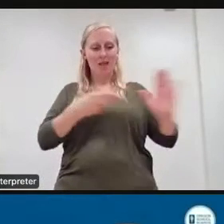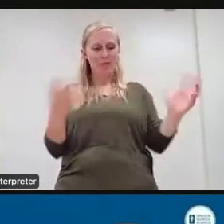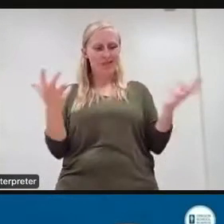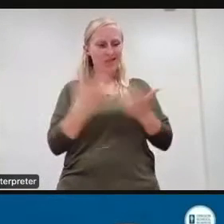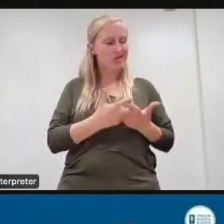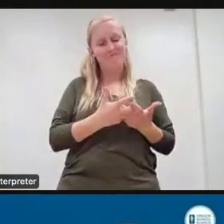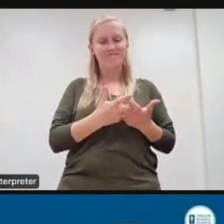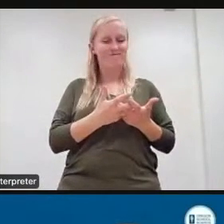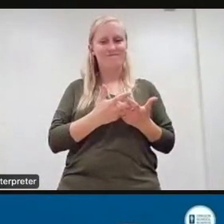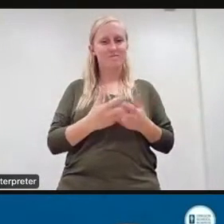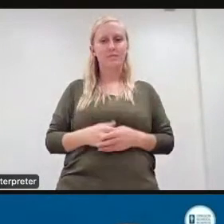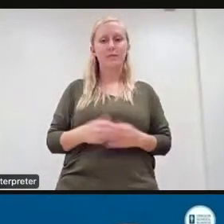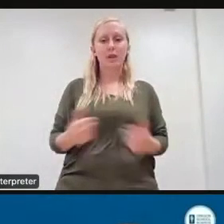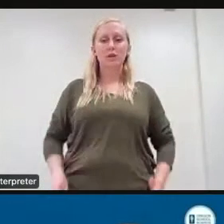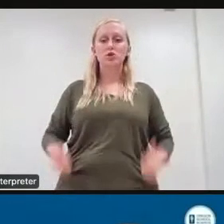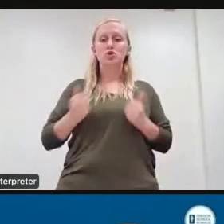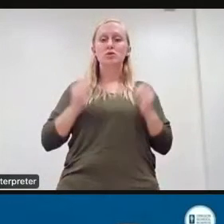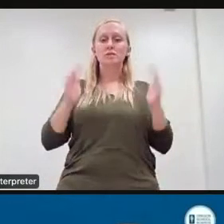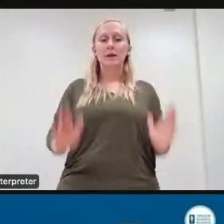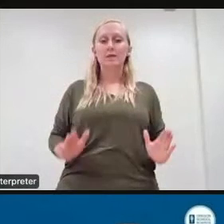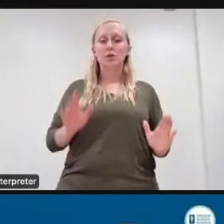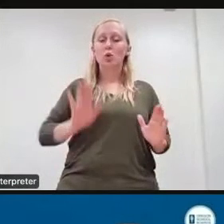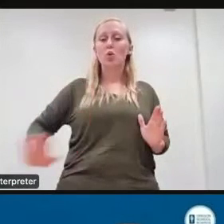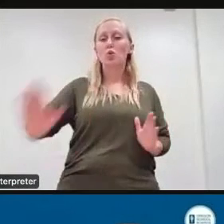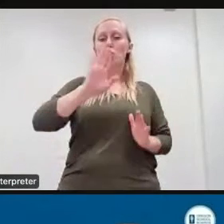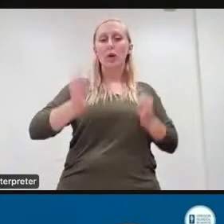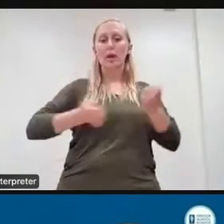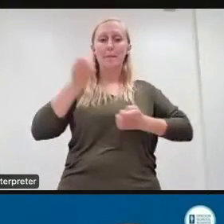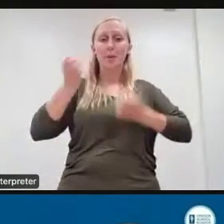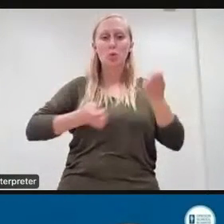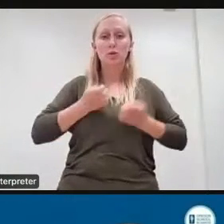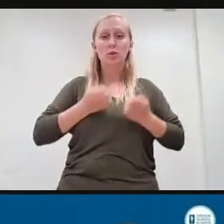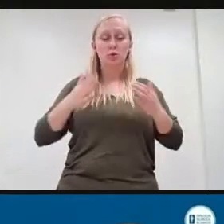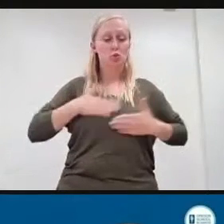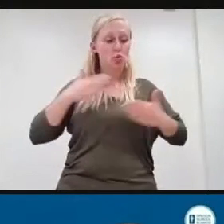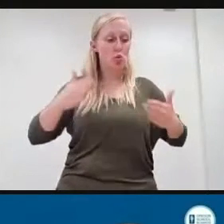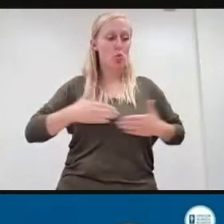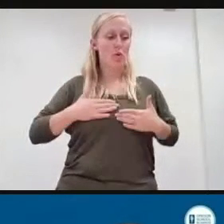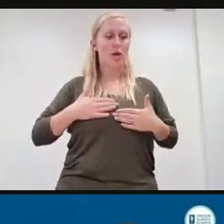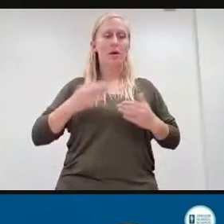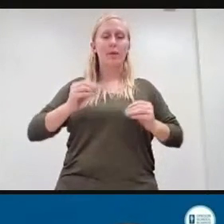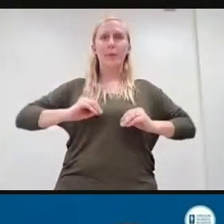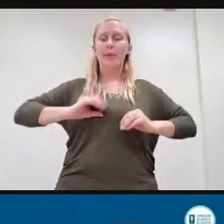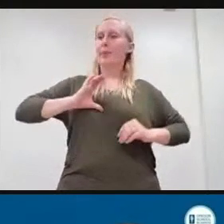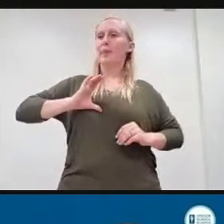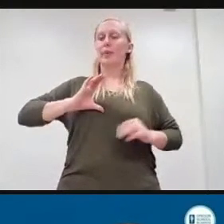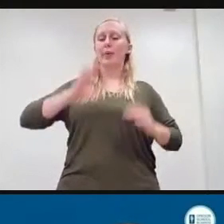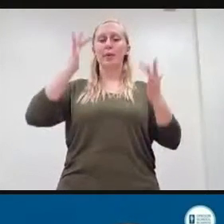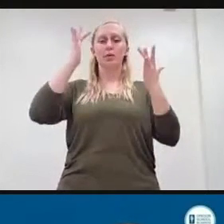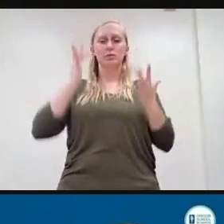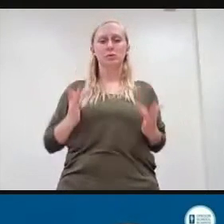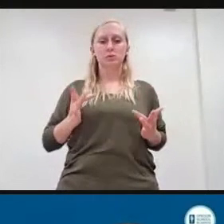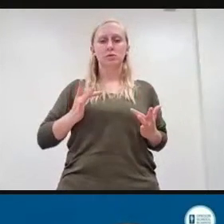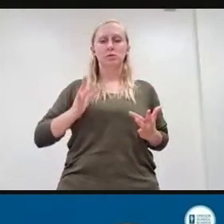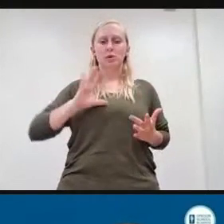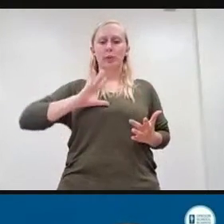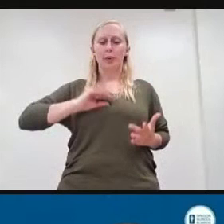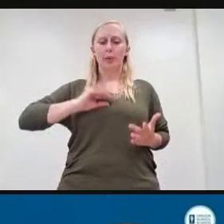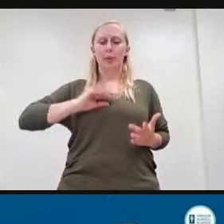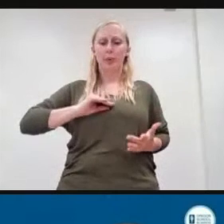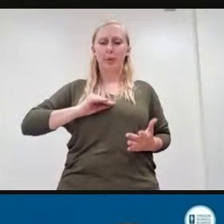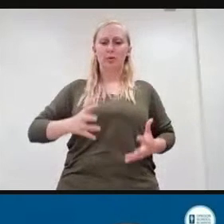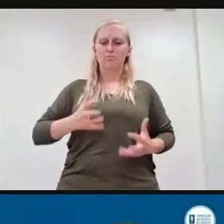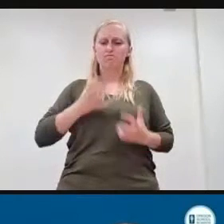fit. Survivors, your emotions, joy, bliss, grief, rage,